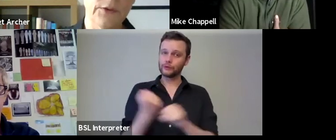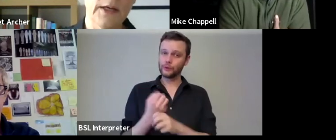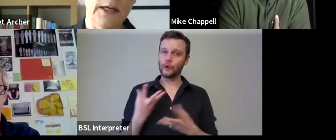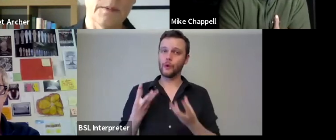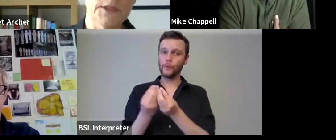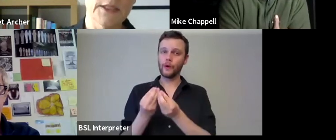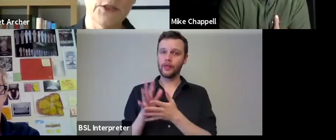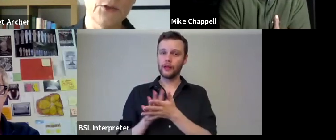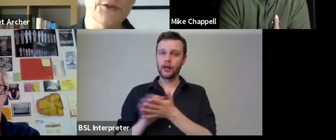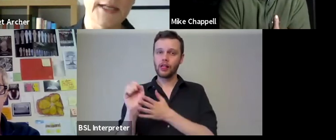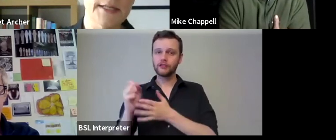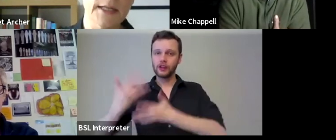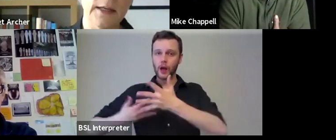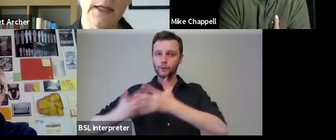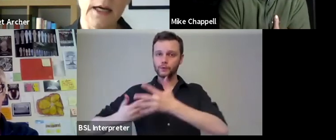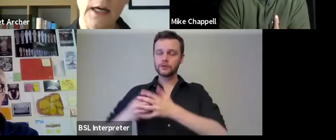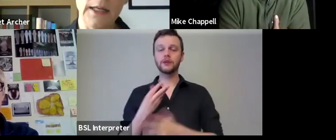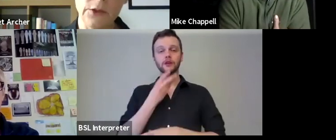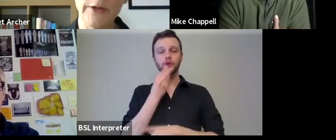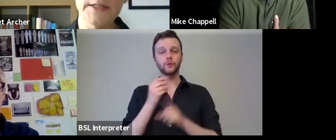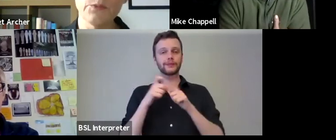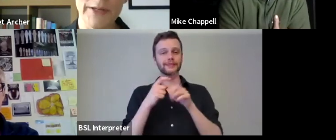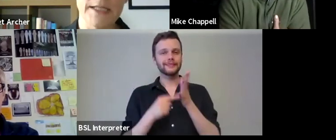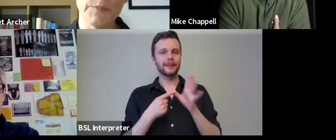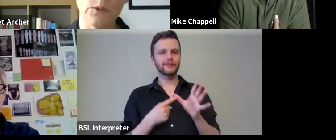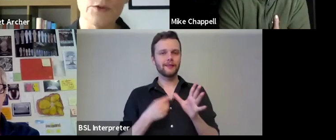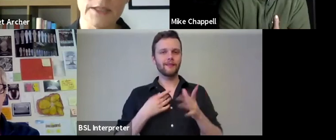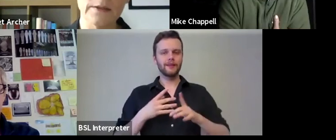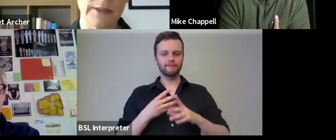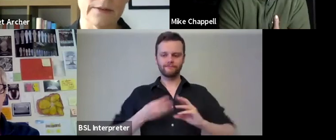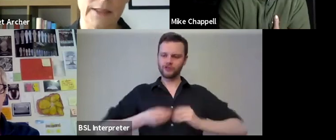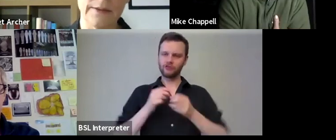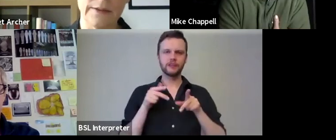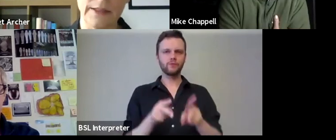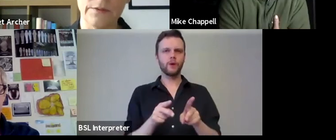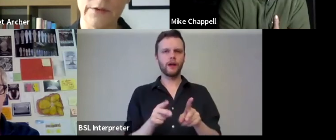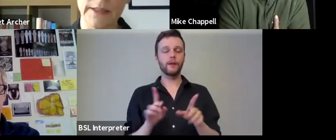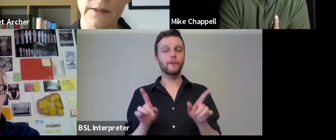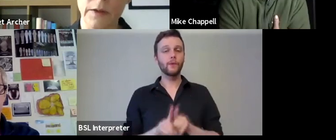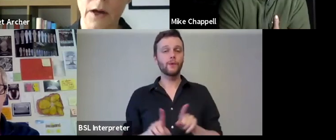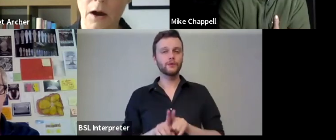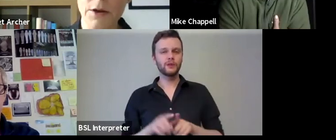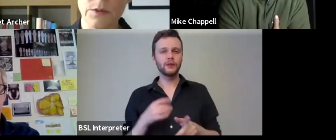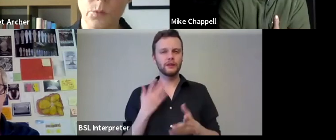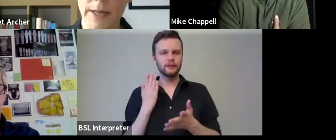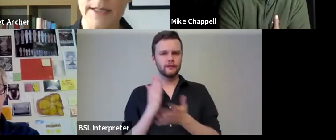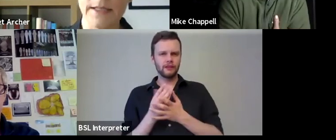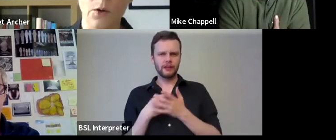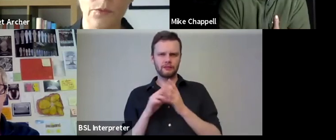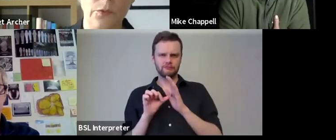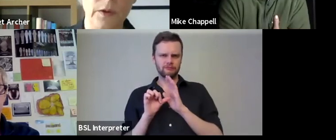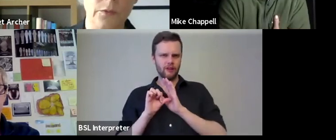Counts to use data in creative ways, but also in very hard